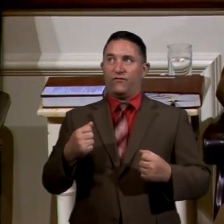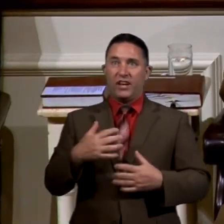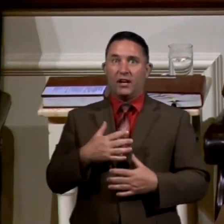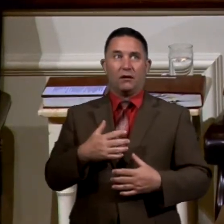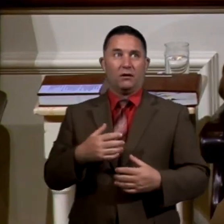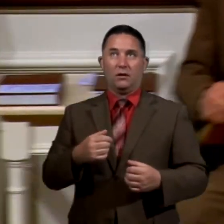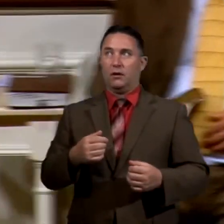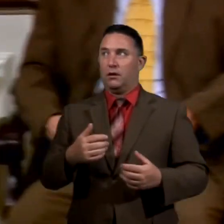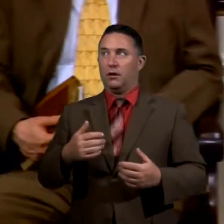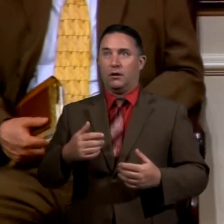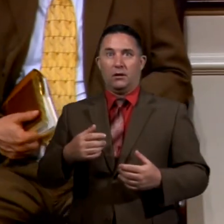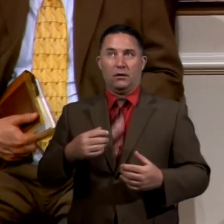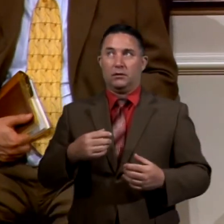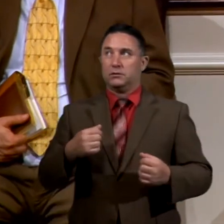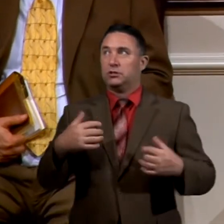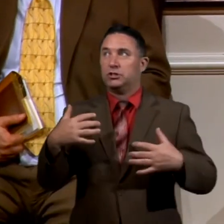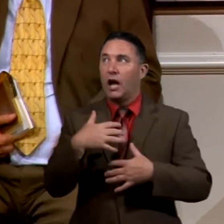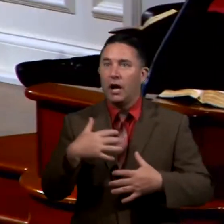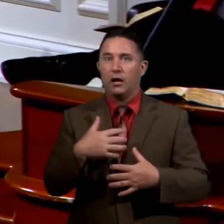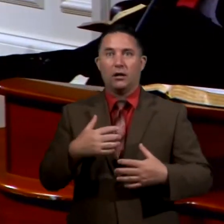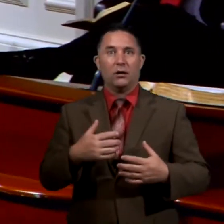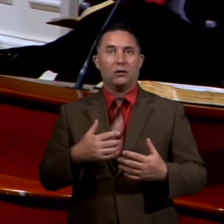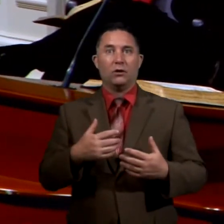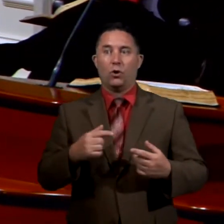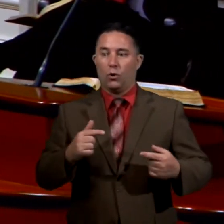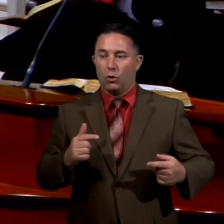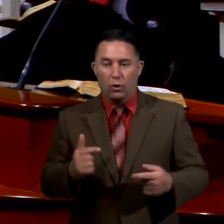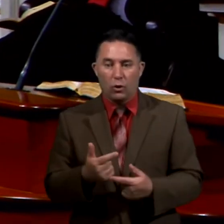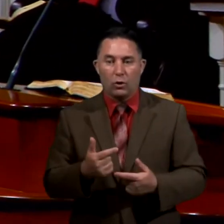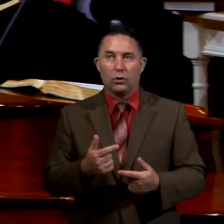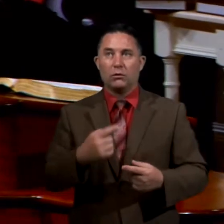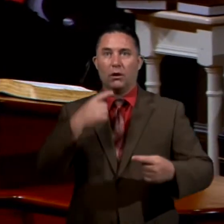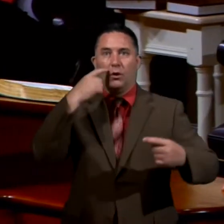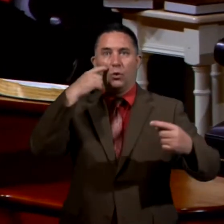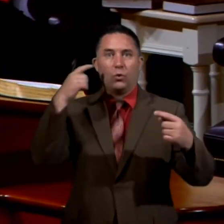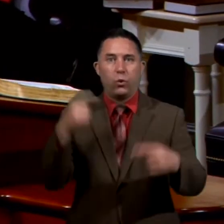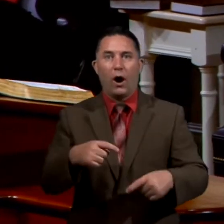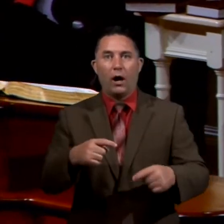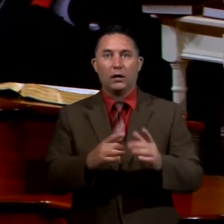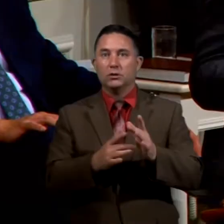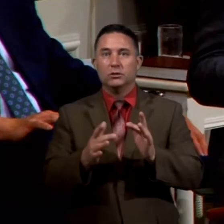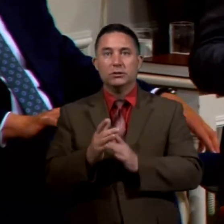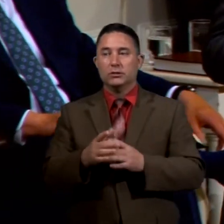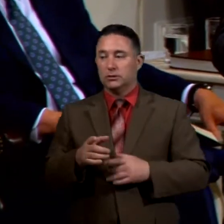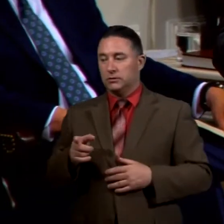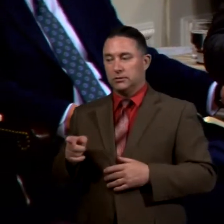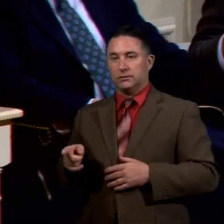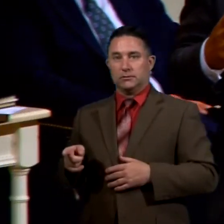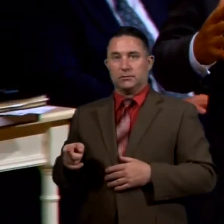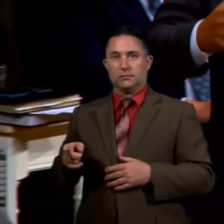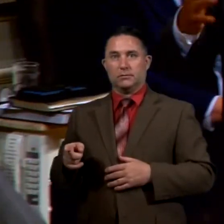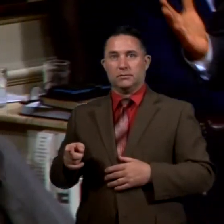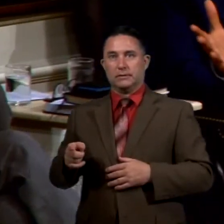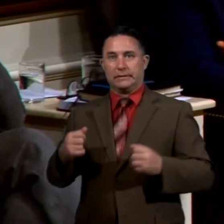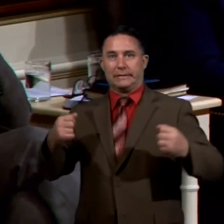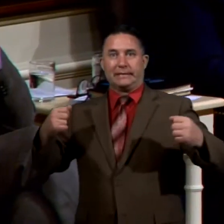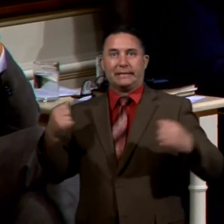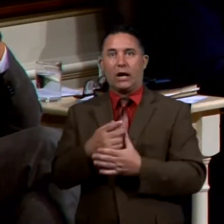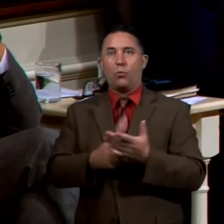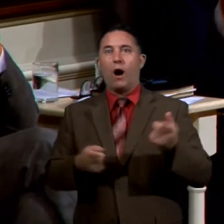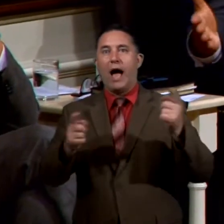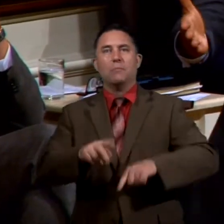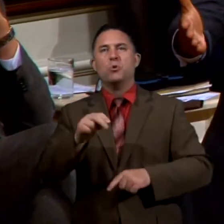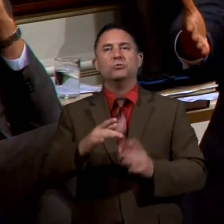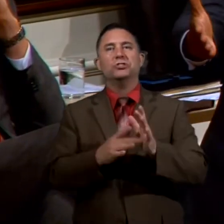submitted them to being scared, submitted them to being hurt, to crying. And Jesus was not scared of what was going